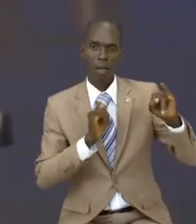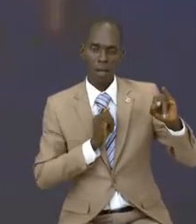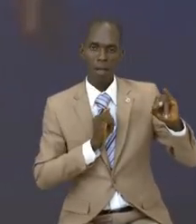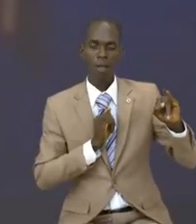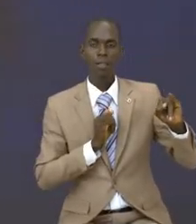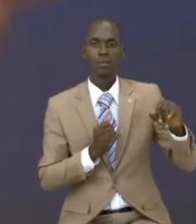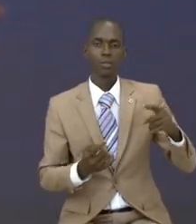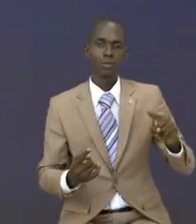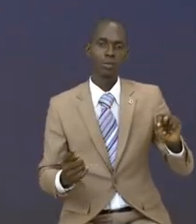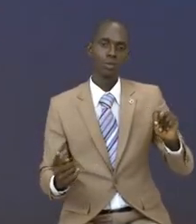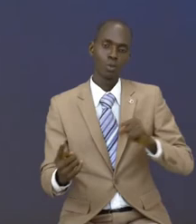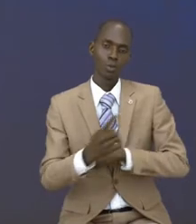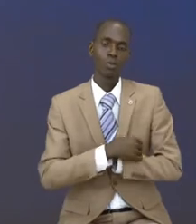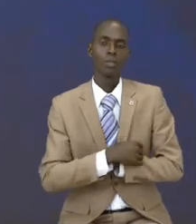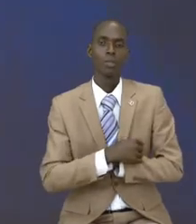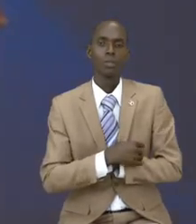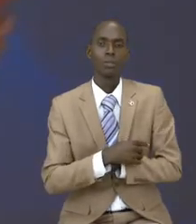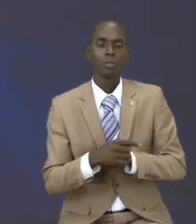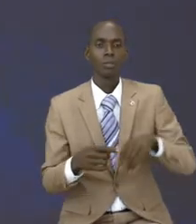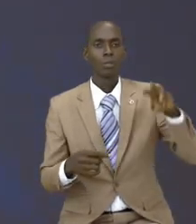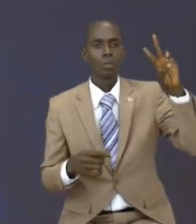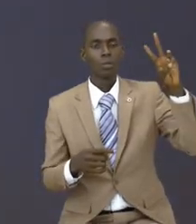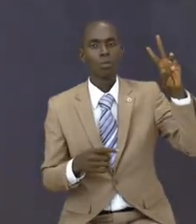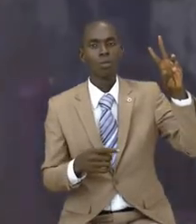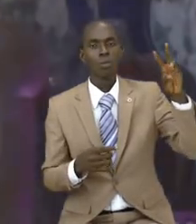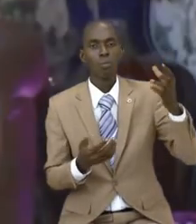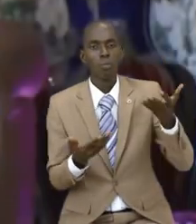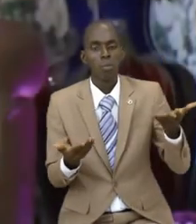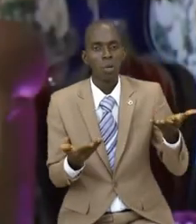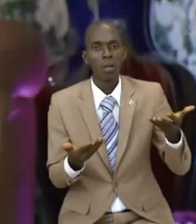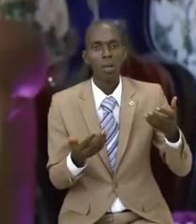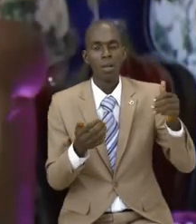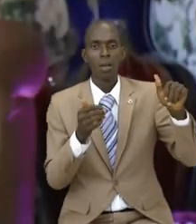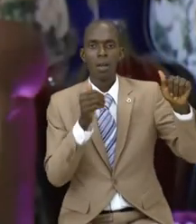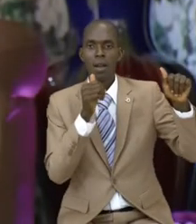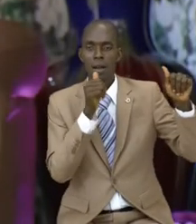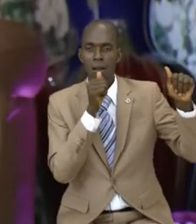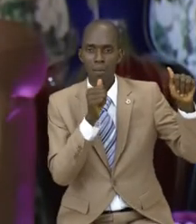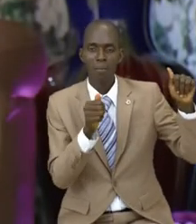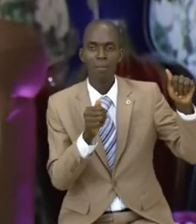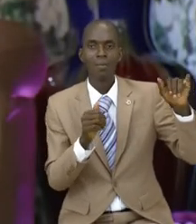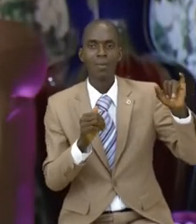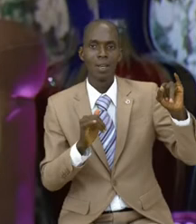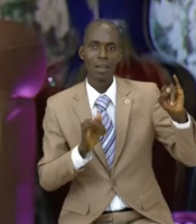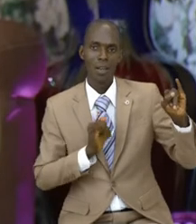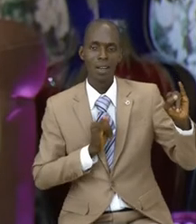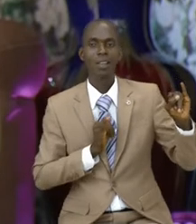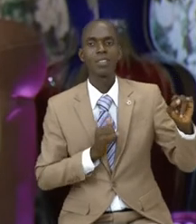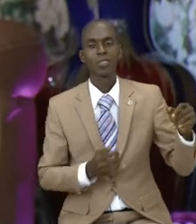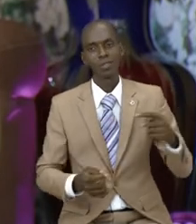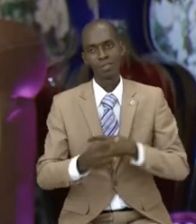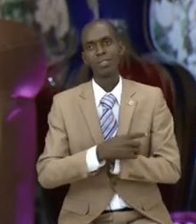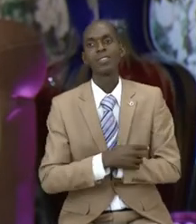What am I today? I compare myself today with